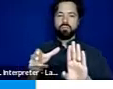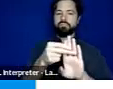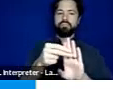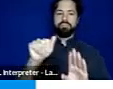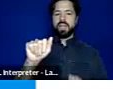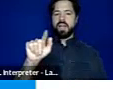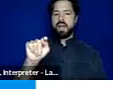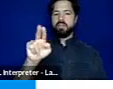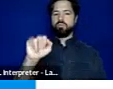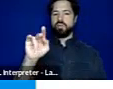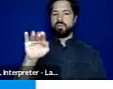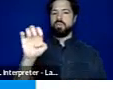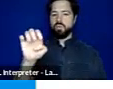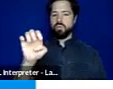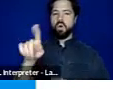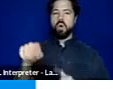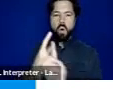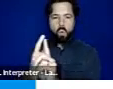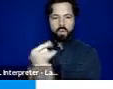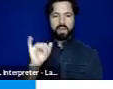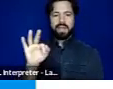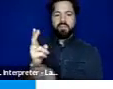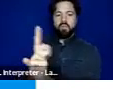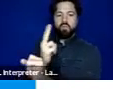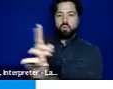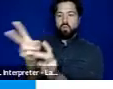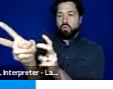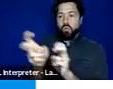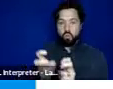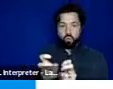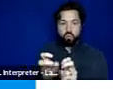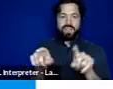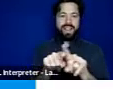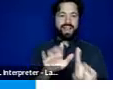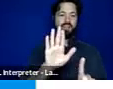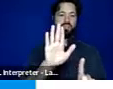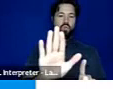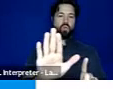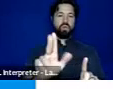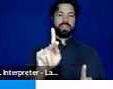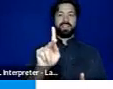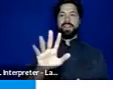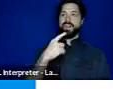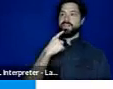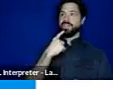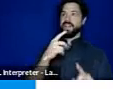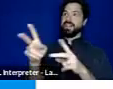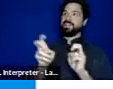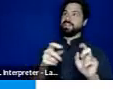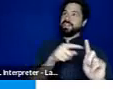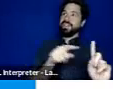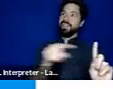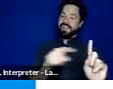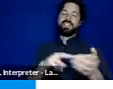you attribute when you use the content as if it were your own. So think about it as